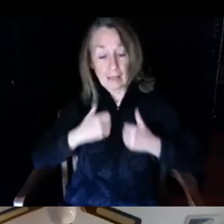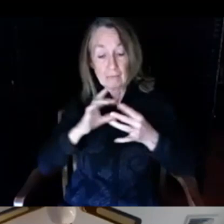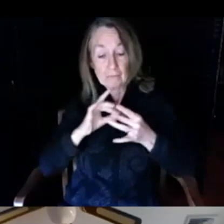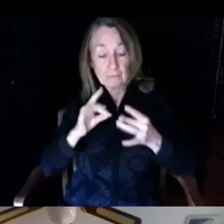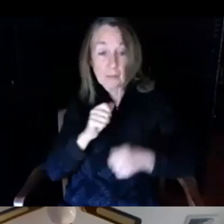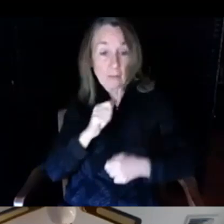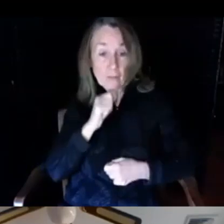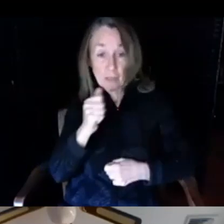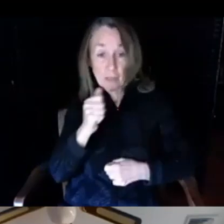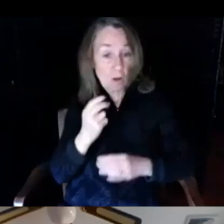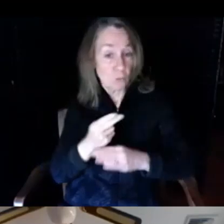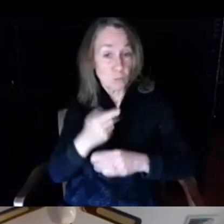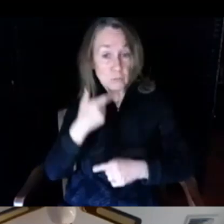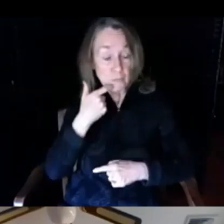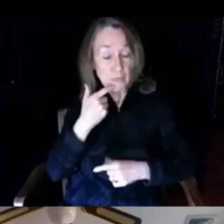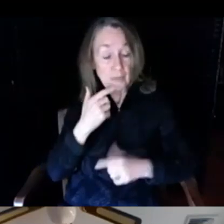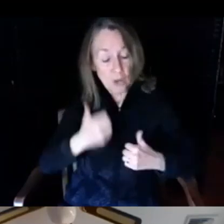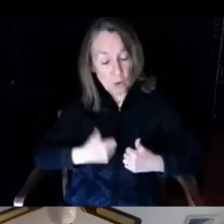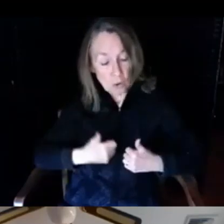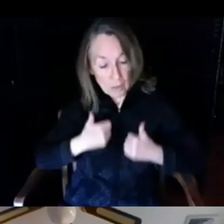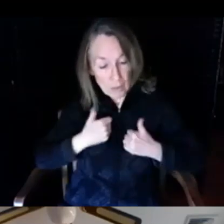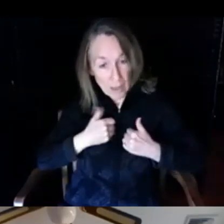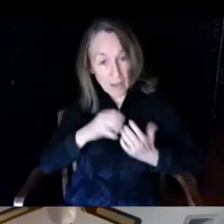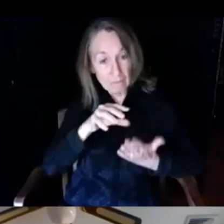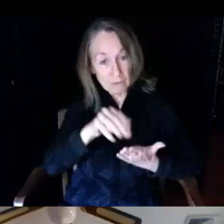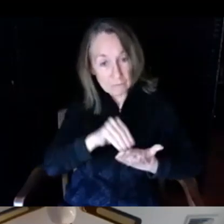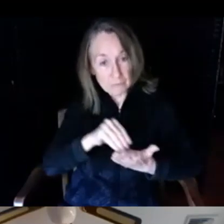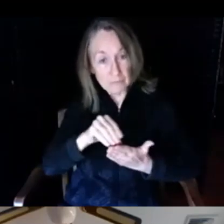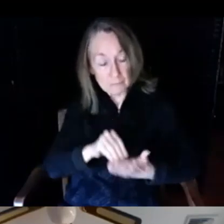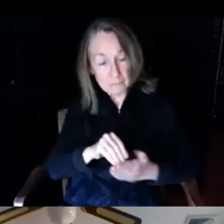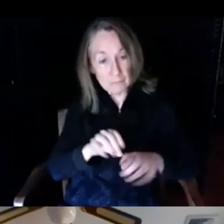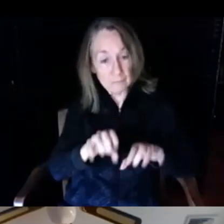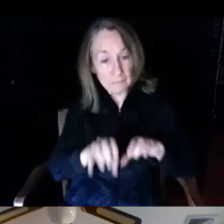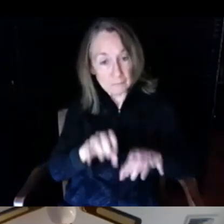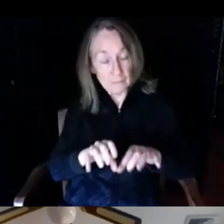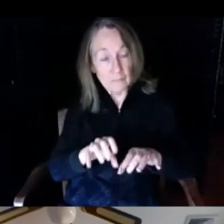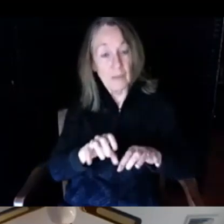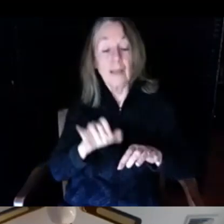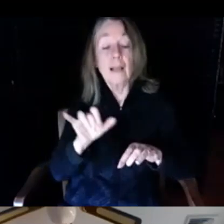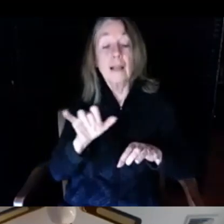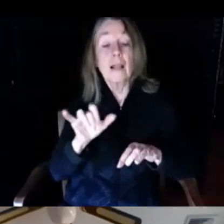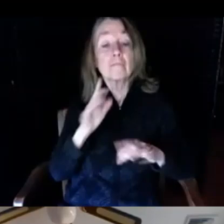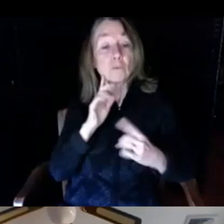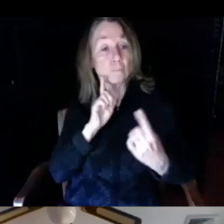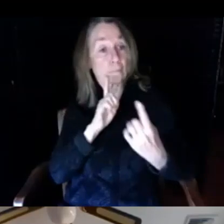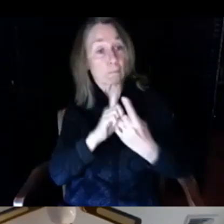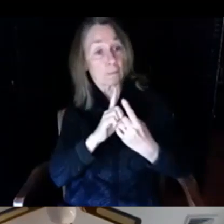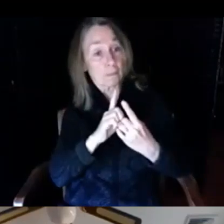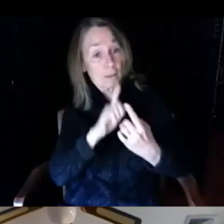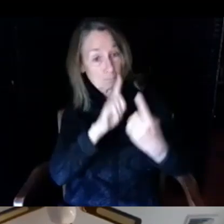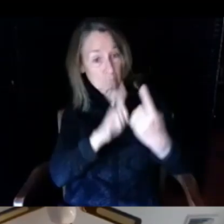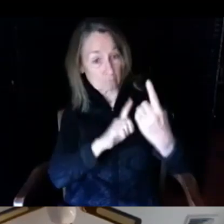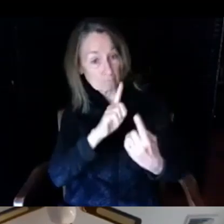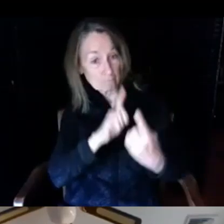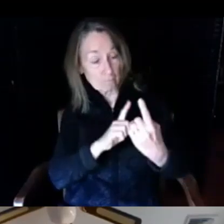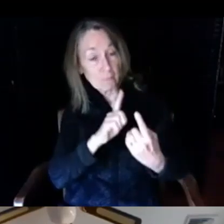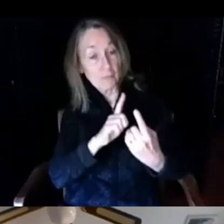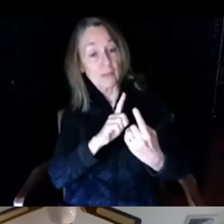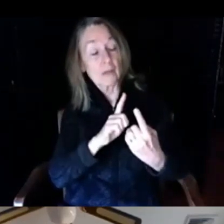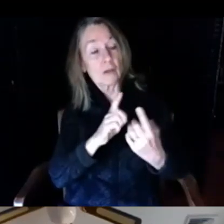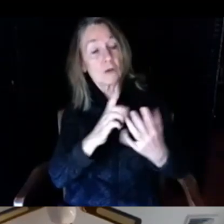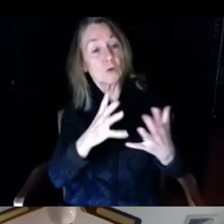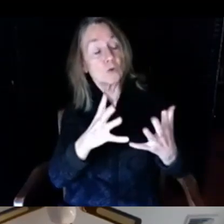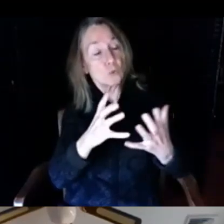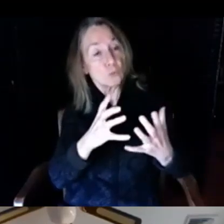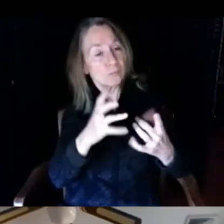live transcribe type programs where if you were in person with someone and you wanted to have it transcribed